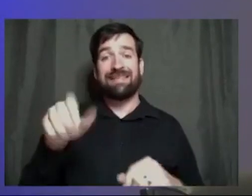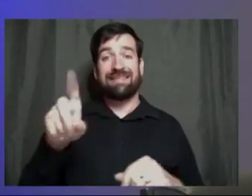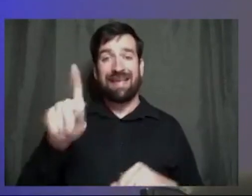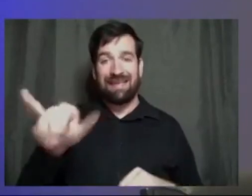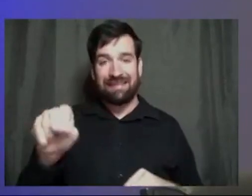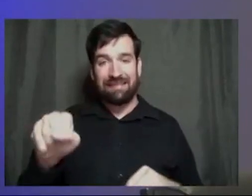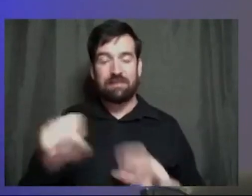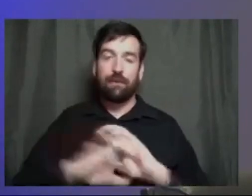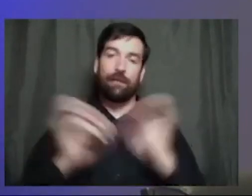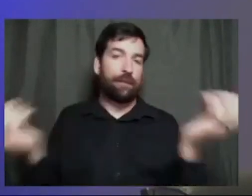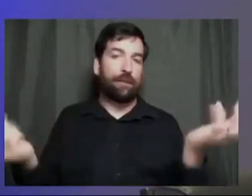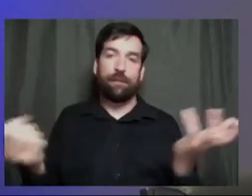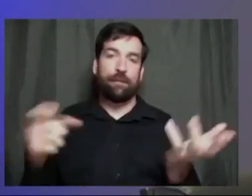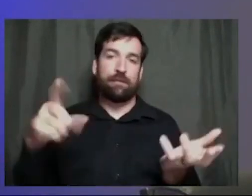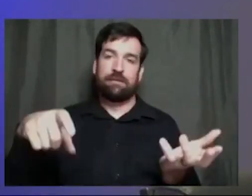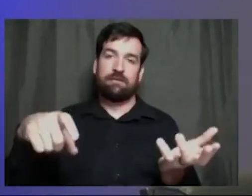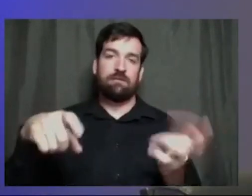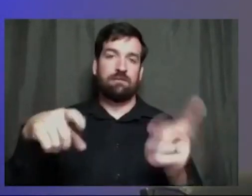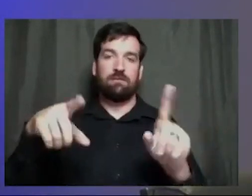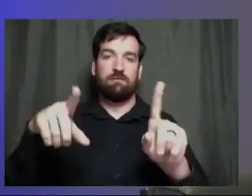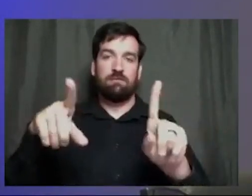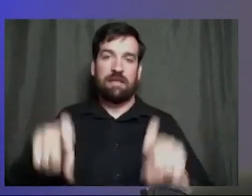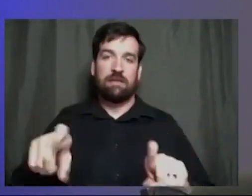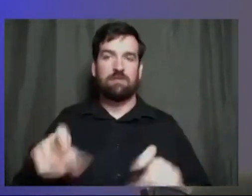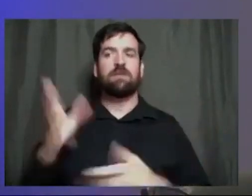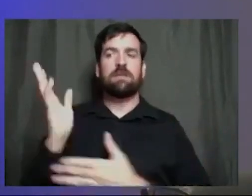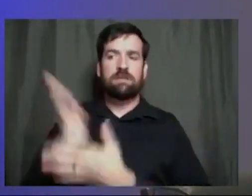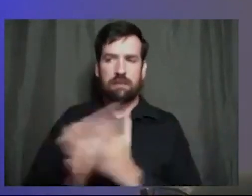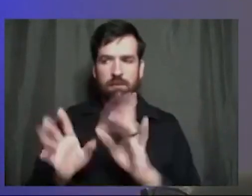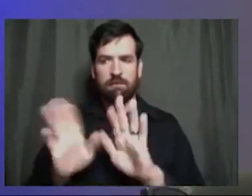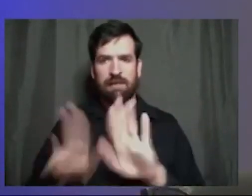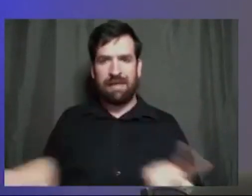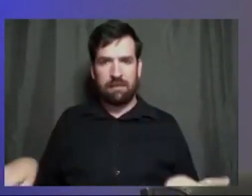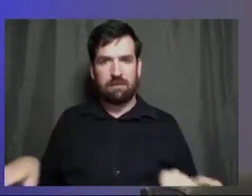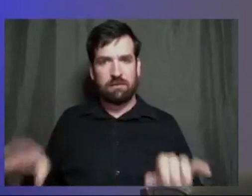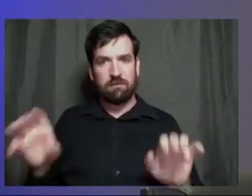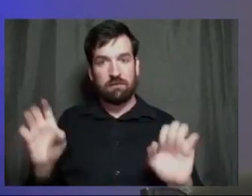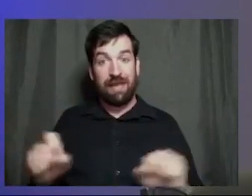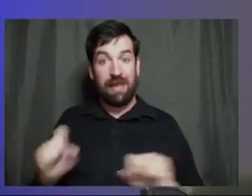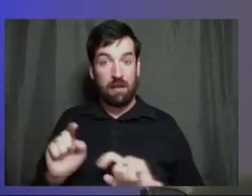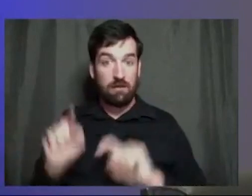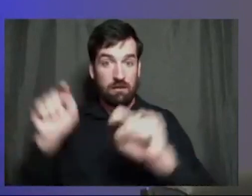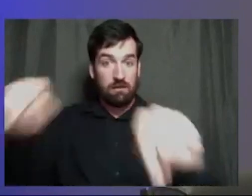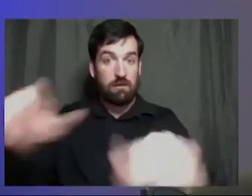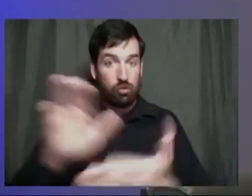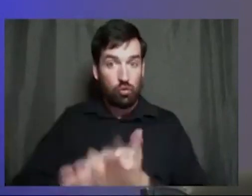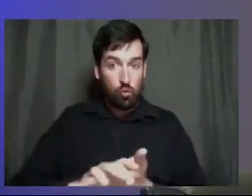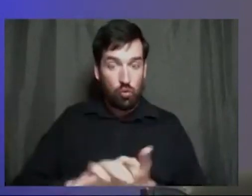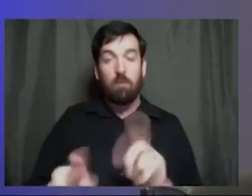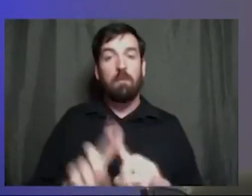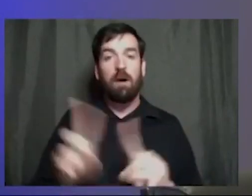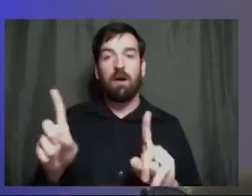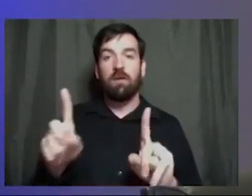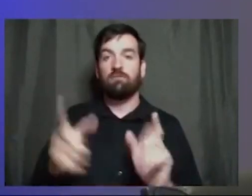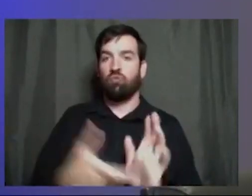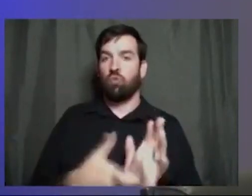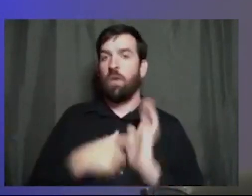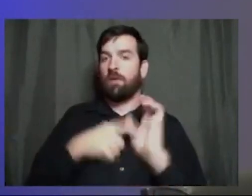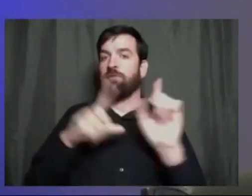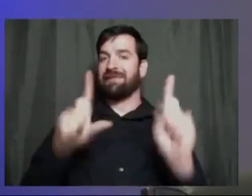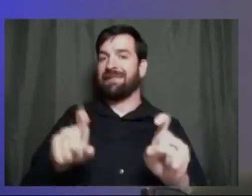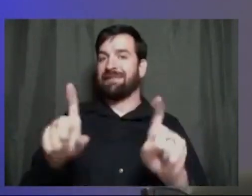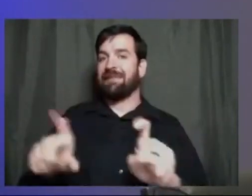schools they're allowing kids to stay in school masked, but they're testing them every day. So it really depends on what your school has decided to